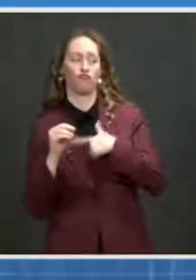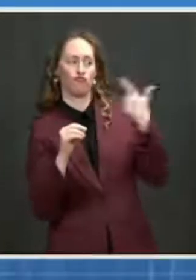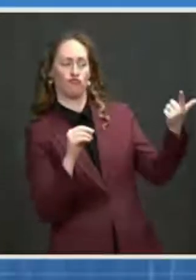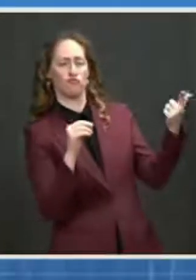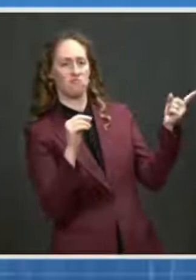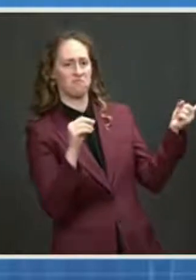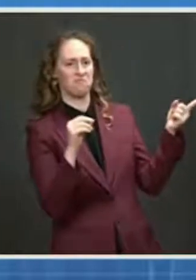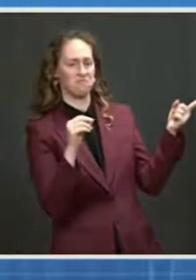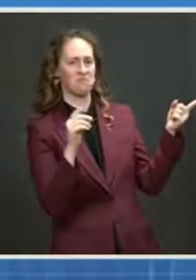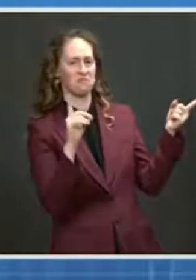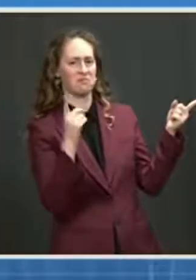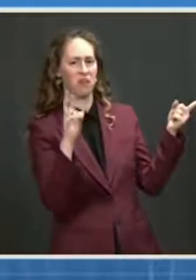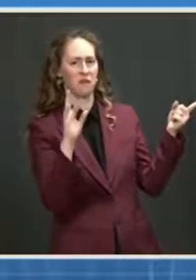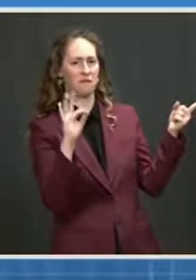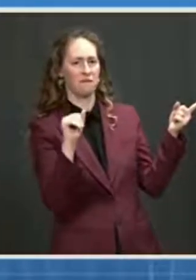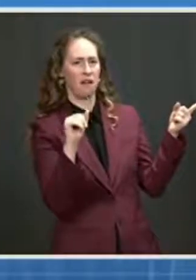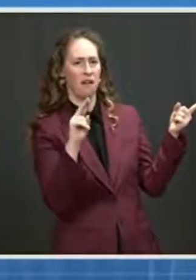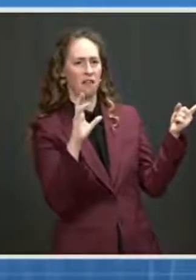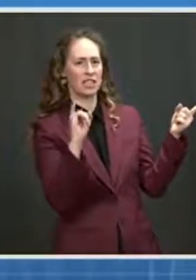trials for younger children.